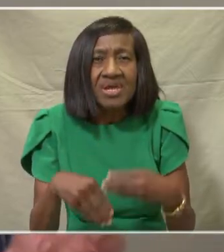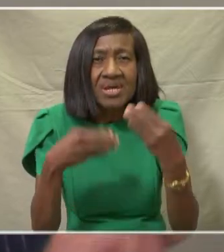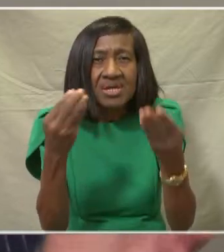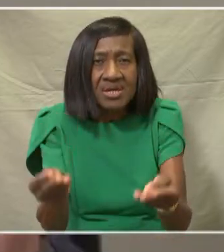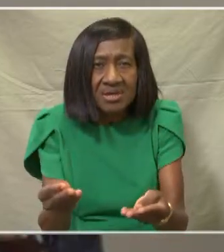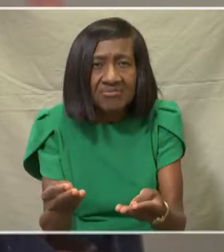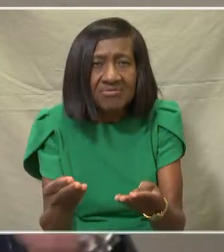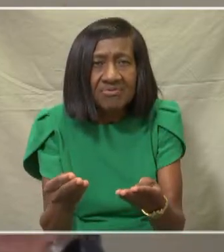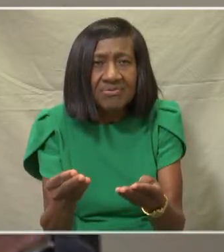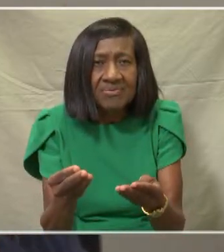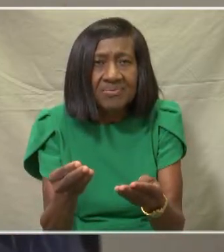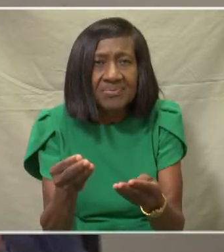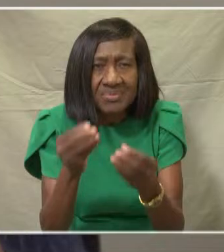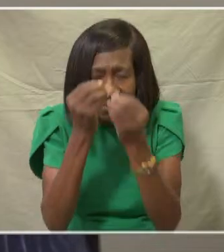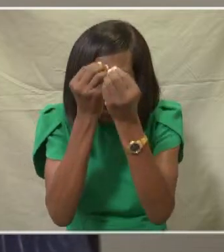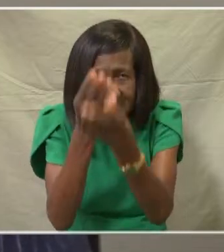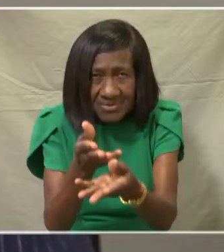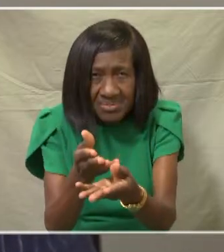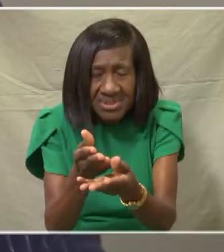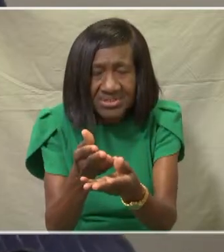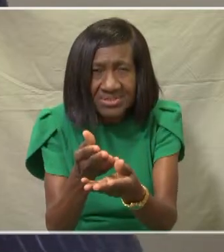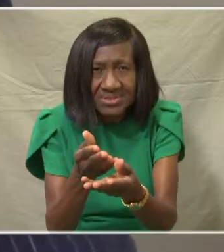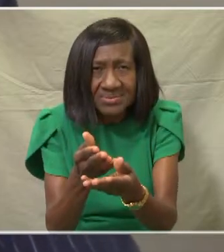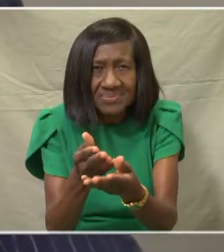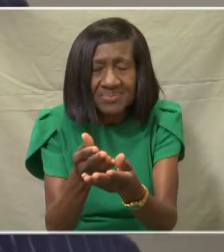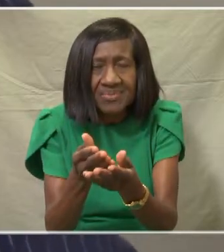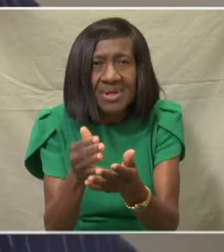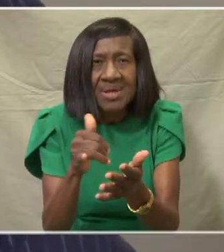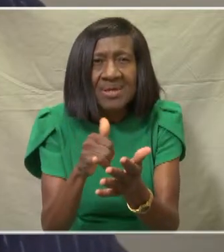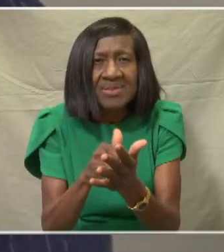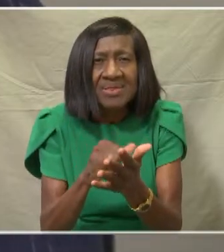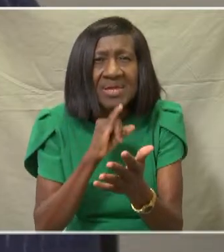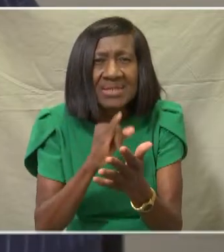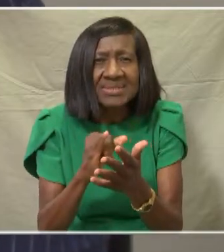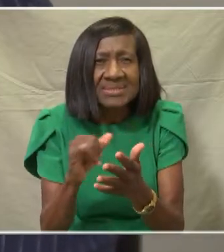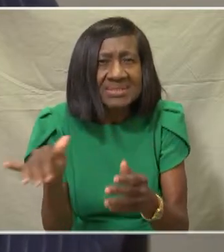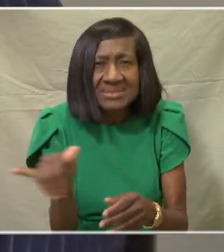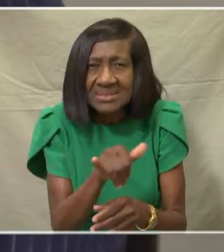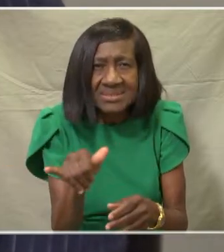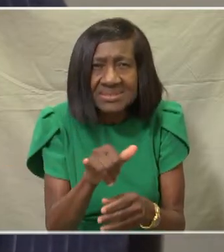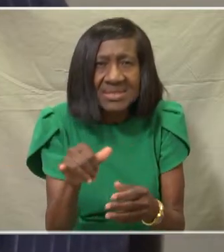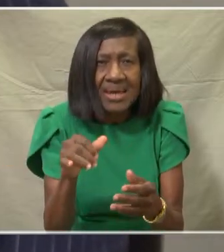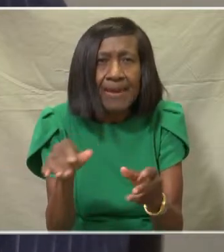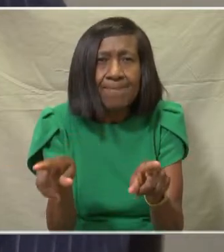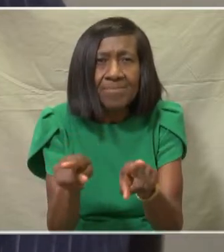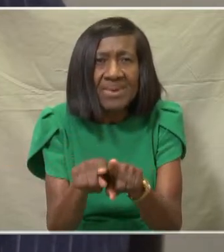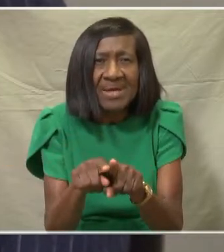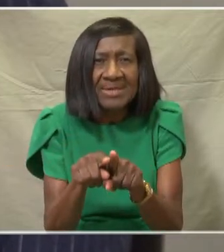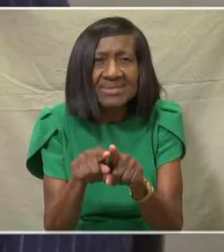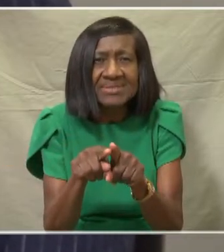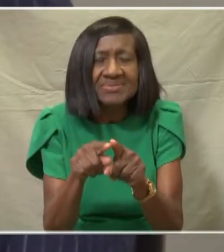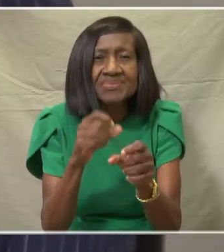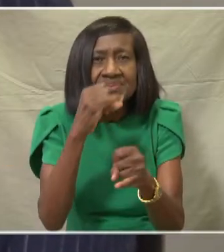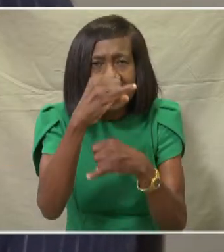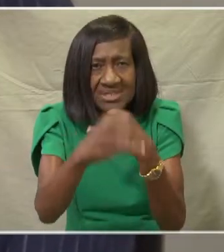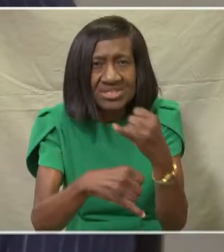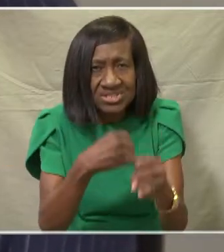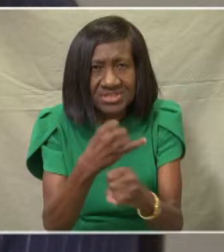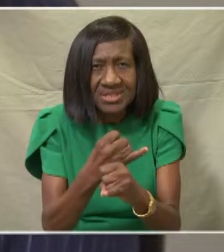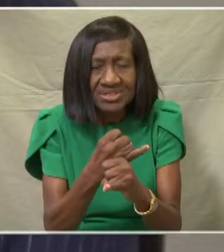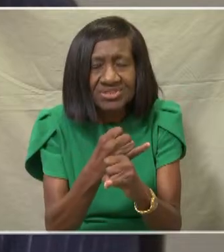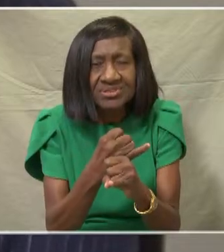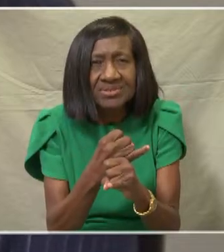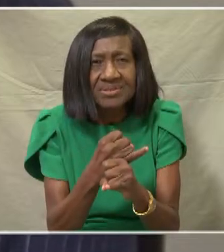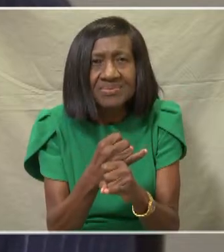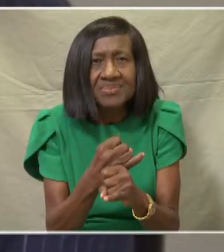from global universal standards. And I suppose we'd like to think that our findings can be a useful